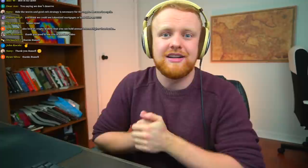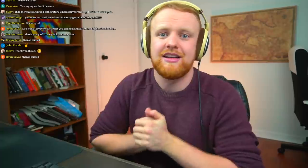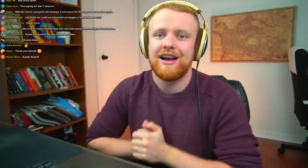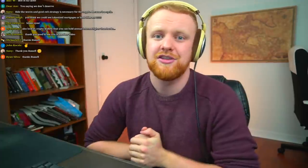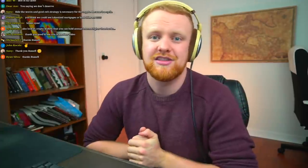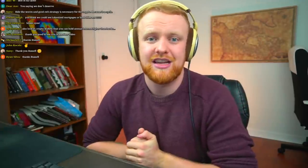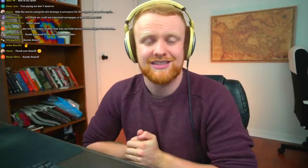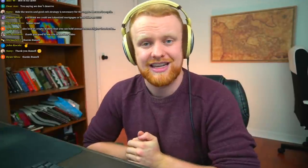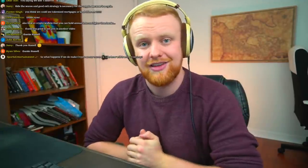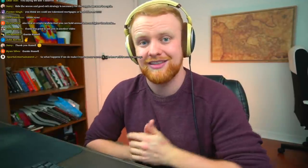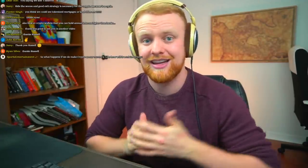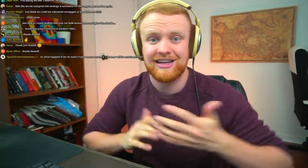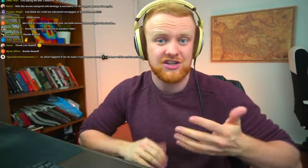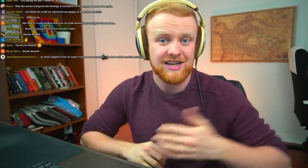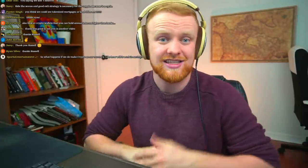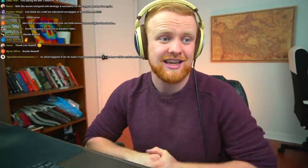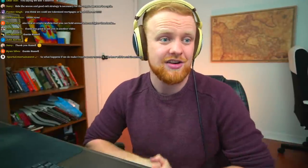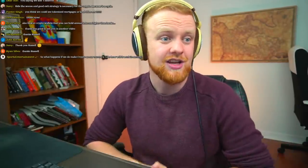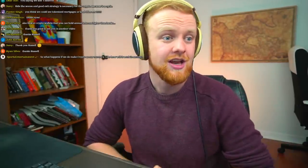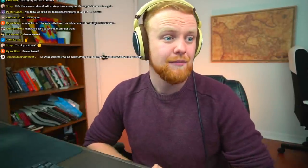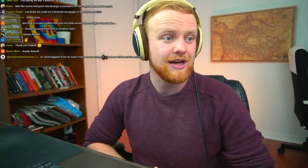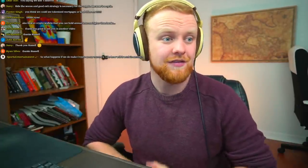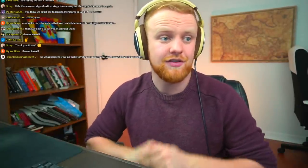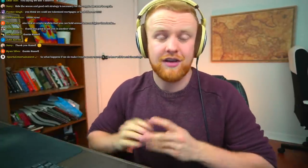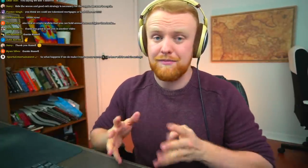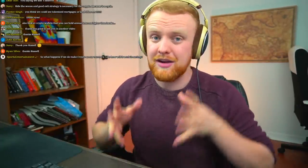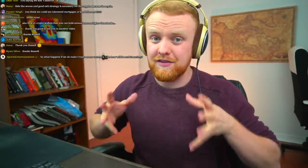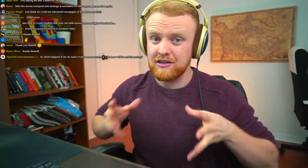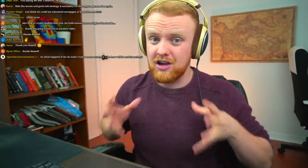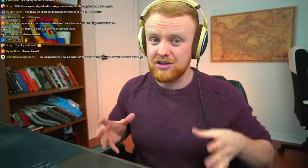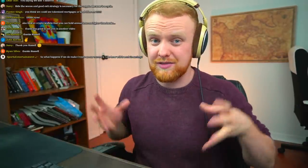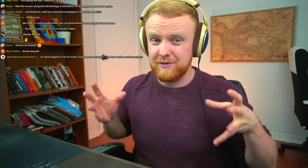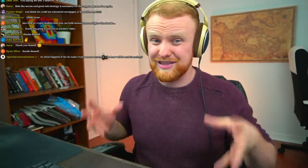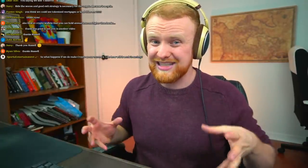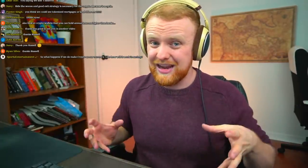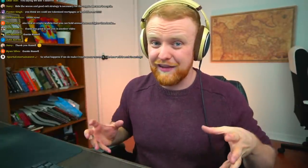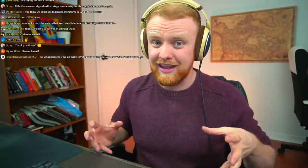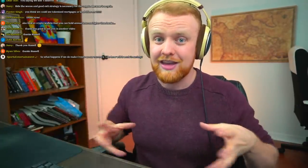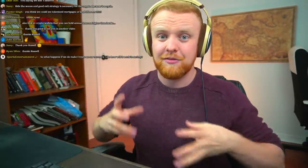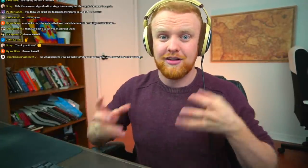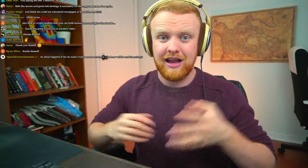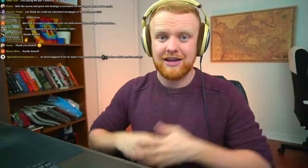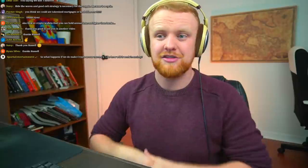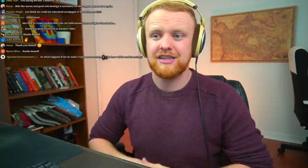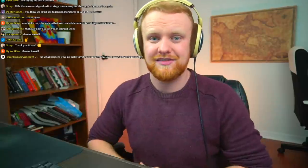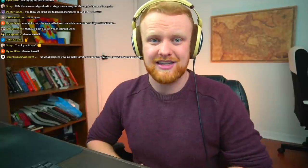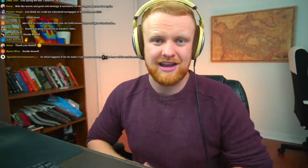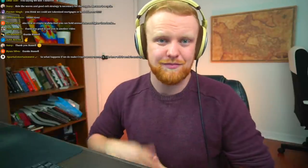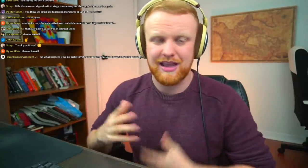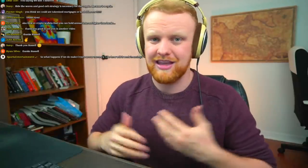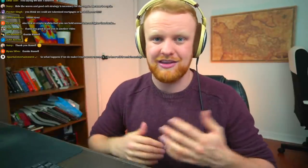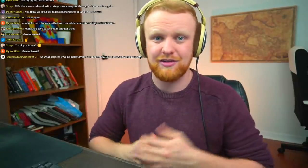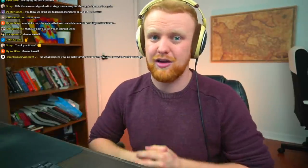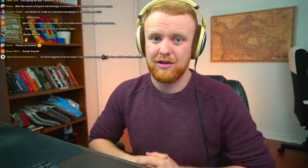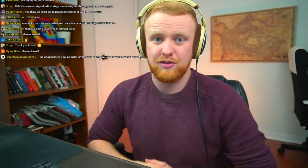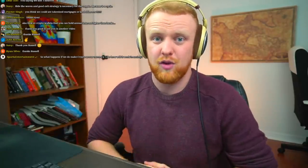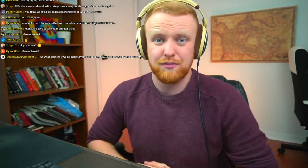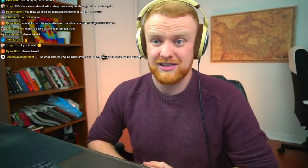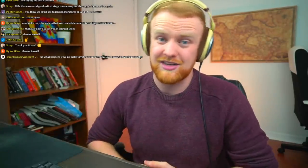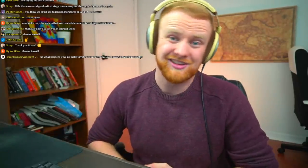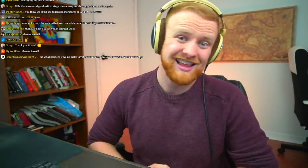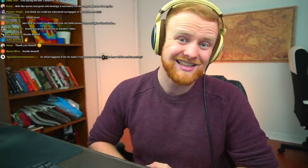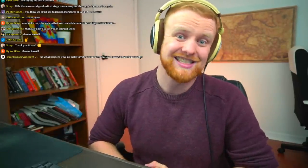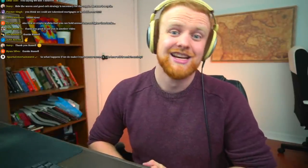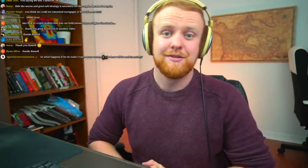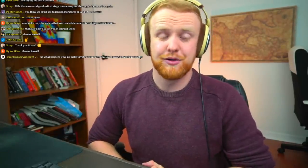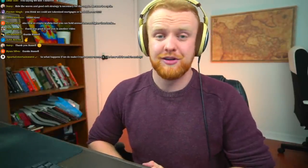hold it in a high interest savings account than in a checking account. But if you've got money for the long term that you've been saving, well, a high interest savings account paying you around